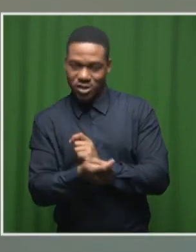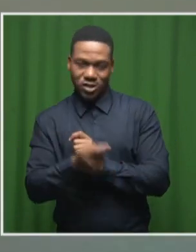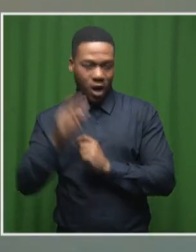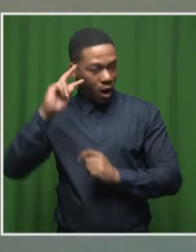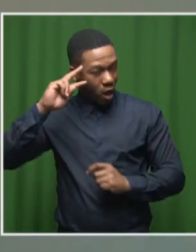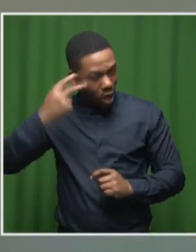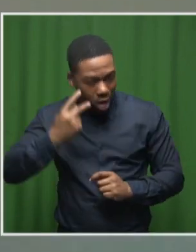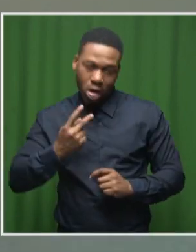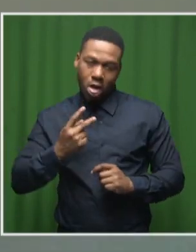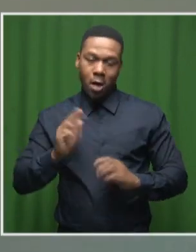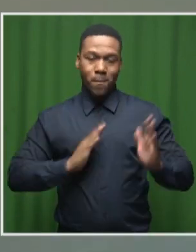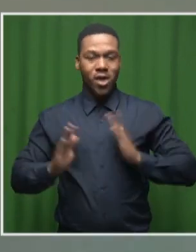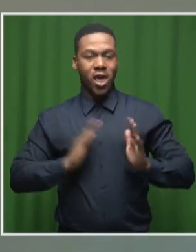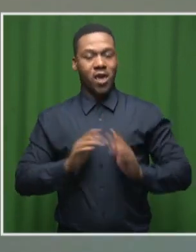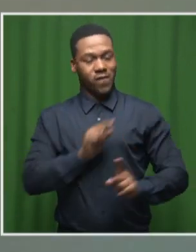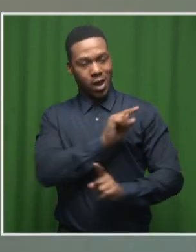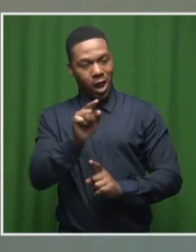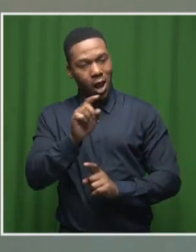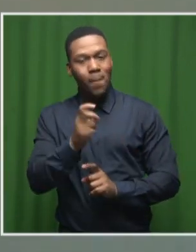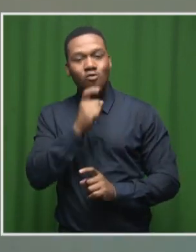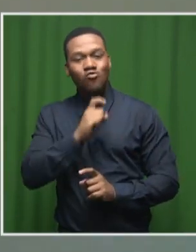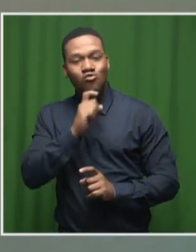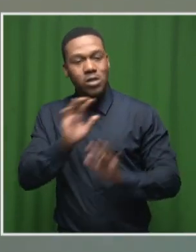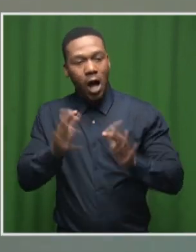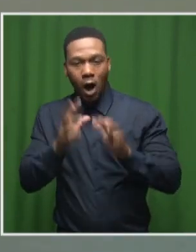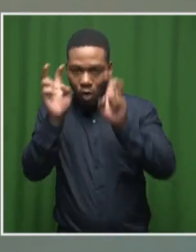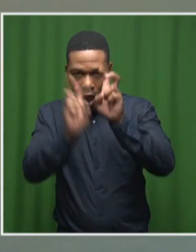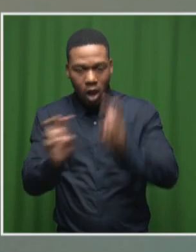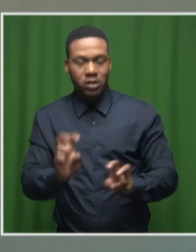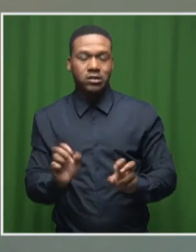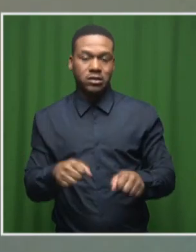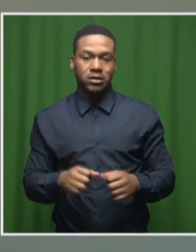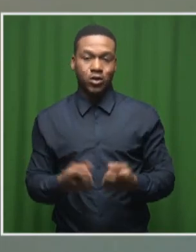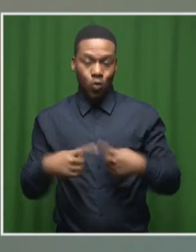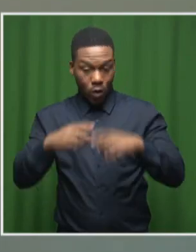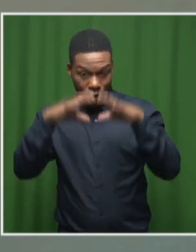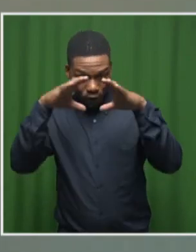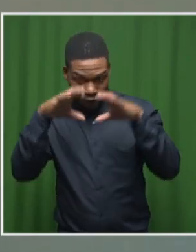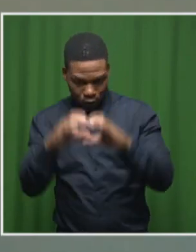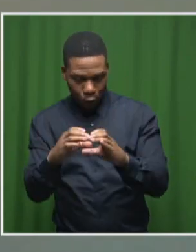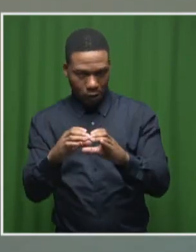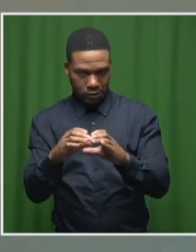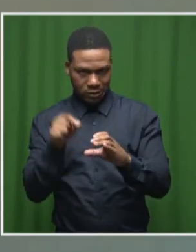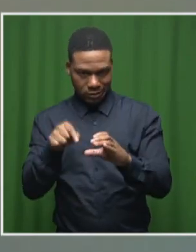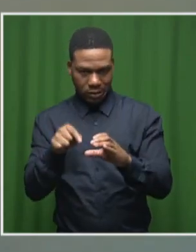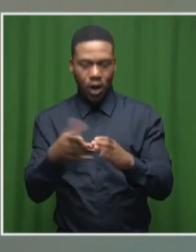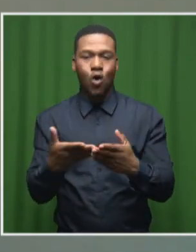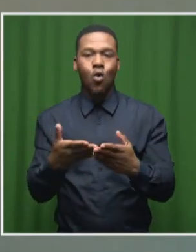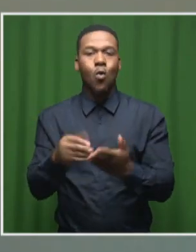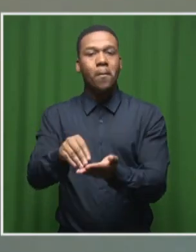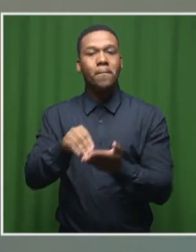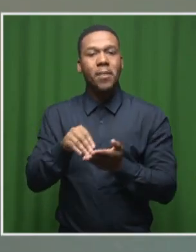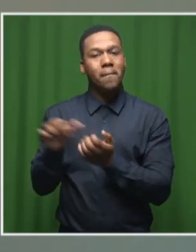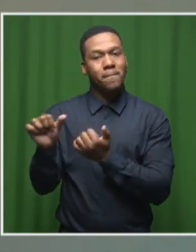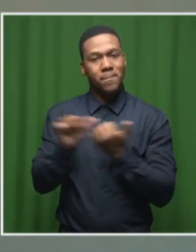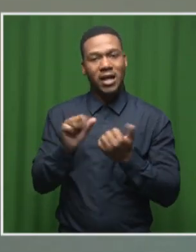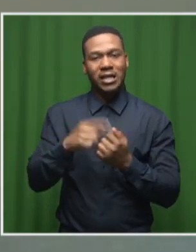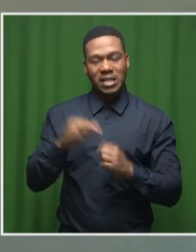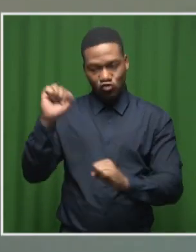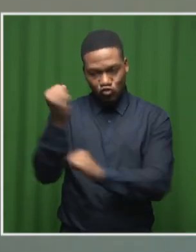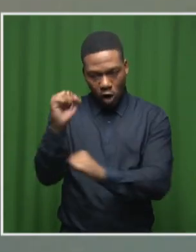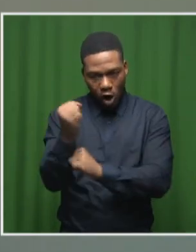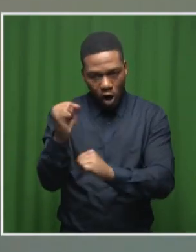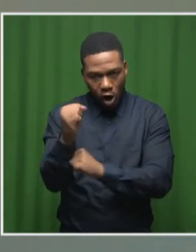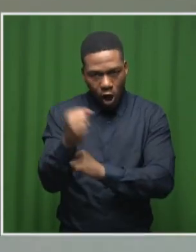now, while we are focusing on, bringing back our generators. But at least let's